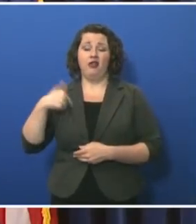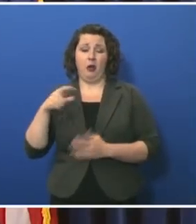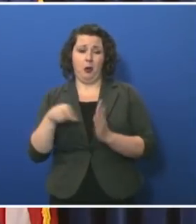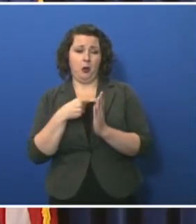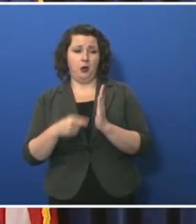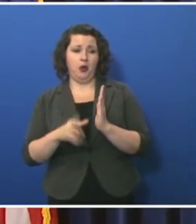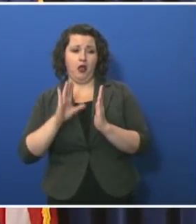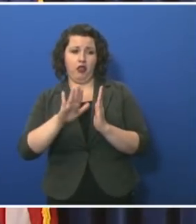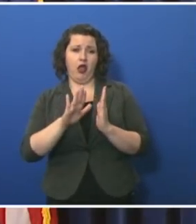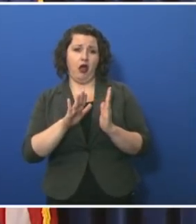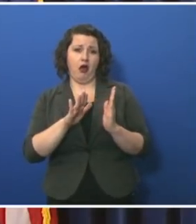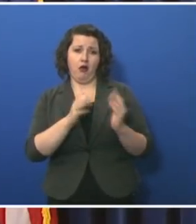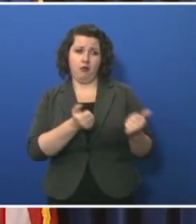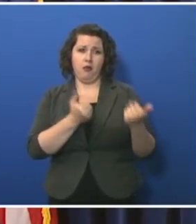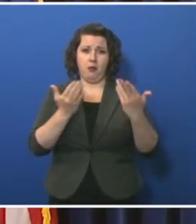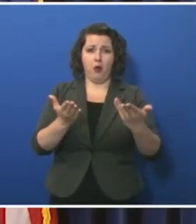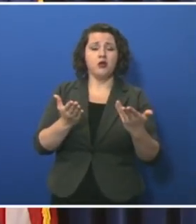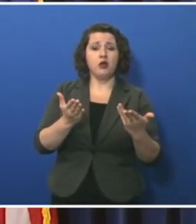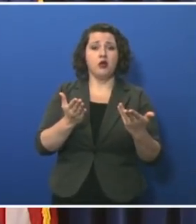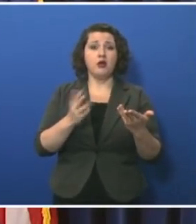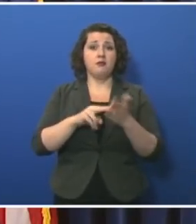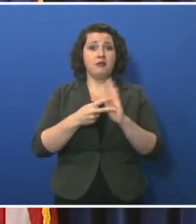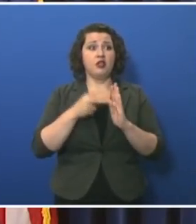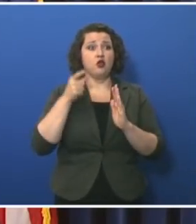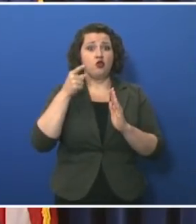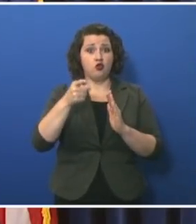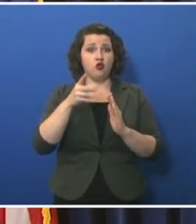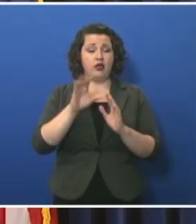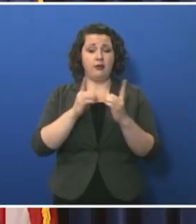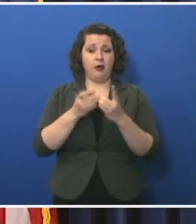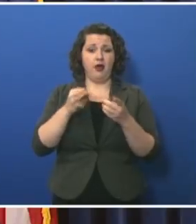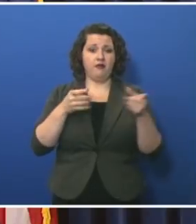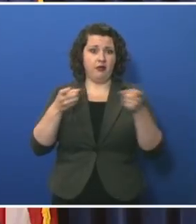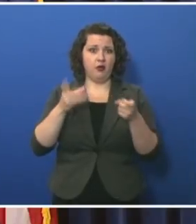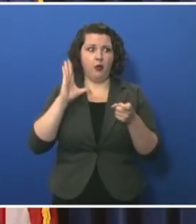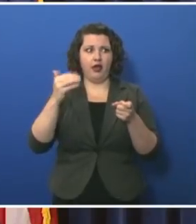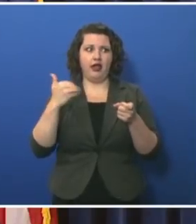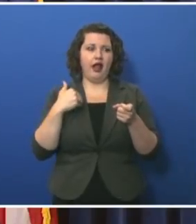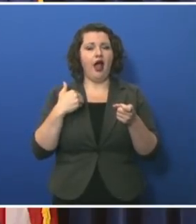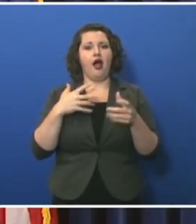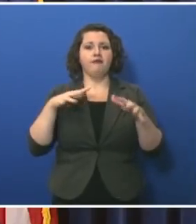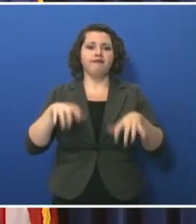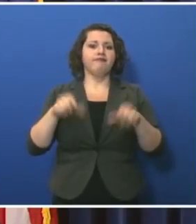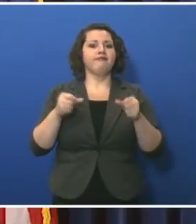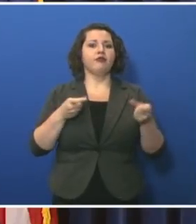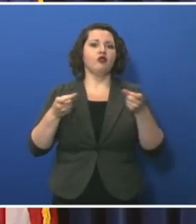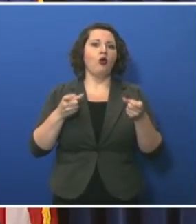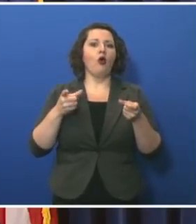give you and the Department of Management really wide authority over spending the federal funds that are coming into Iowa right now.